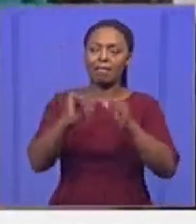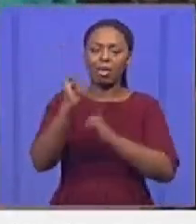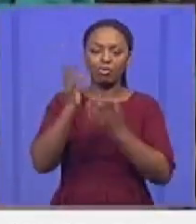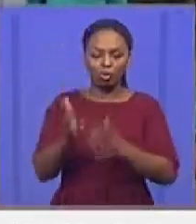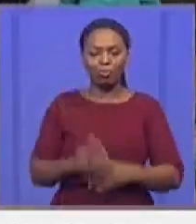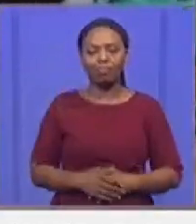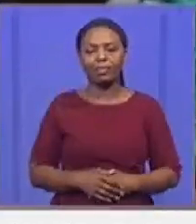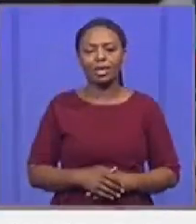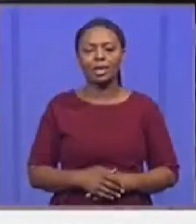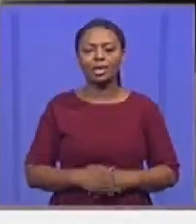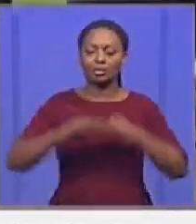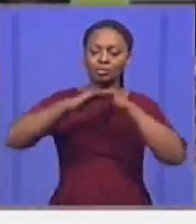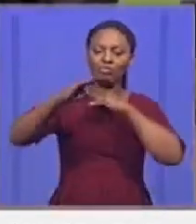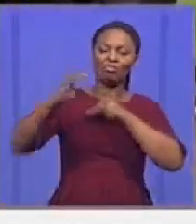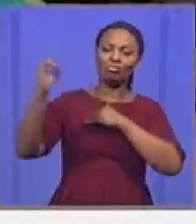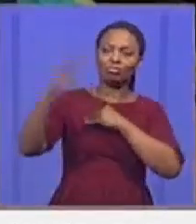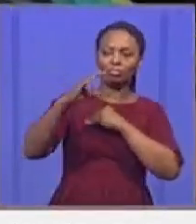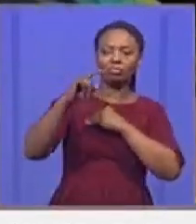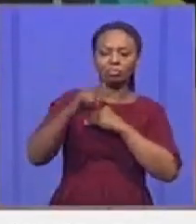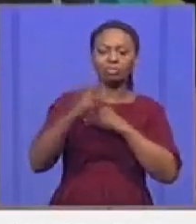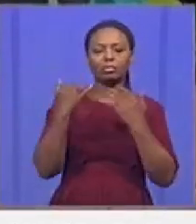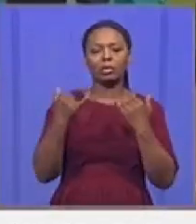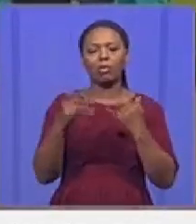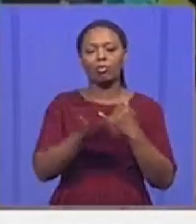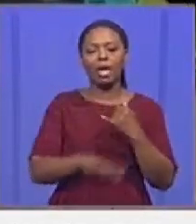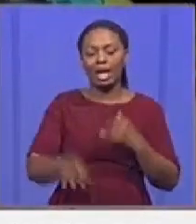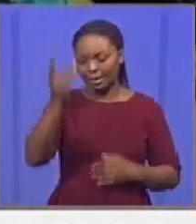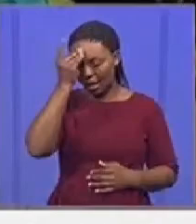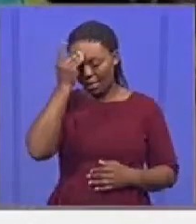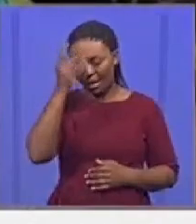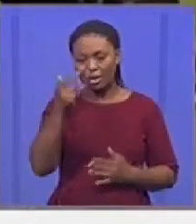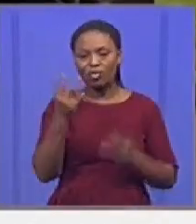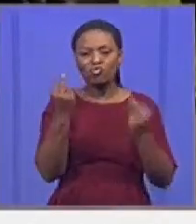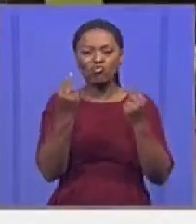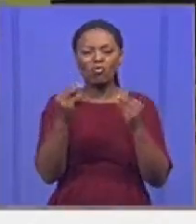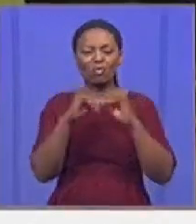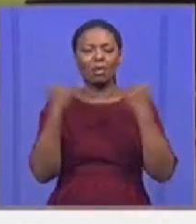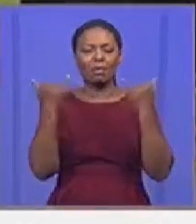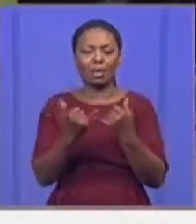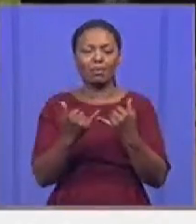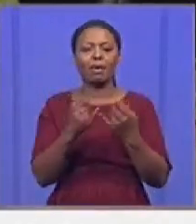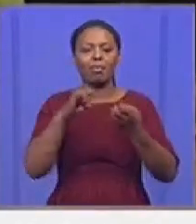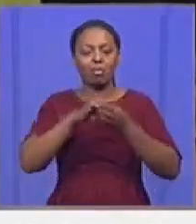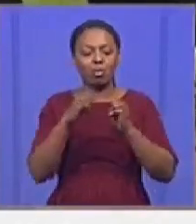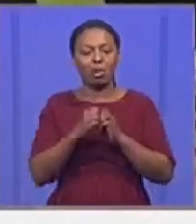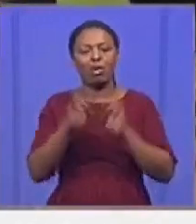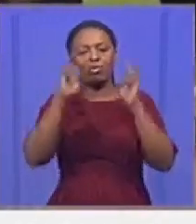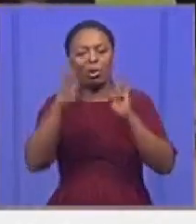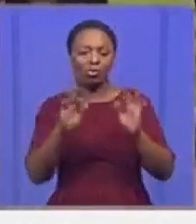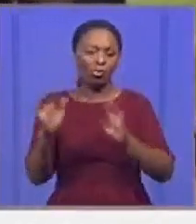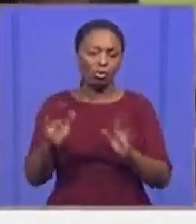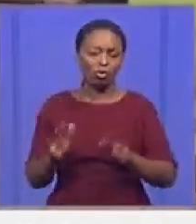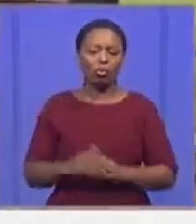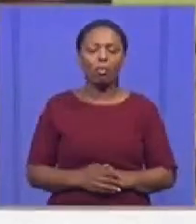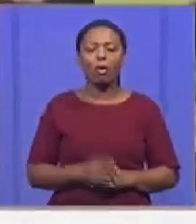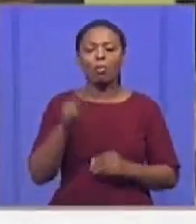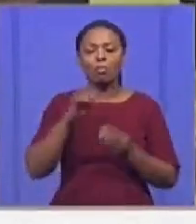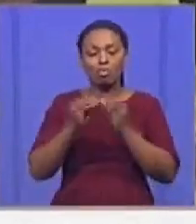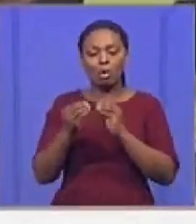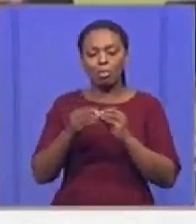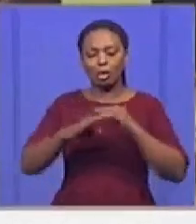ke kgwebo e ntšha ya di solar panel kwa Durban e o maitlhoma yona e leng go dira go lephata la energy. Ba tsenya di solar panel